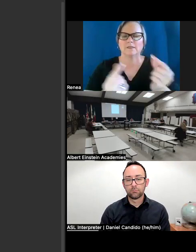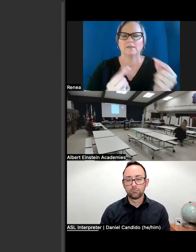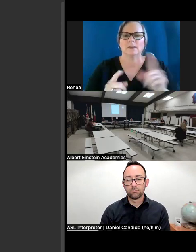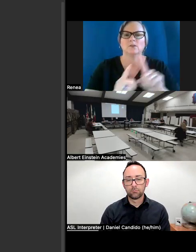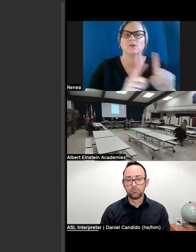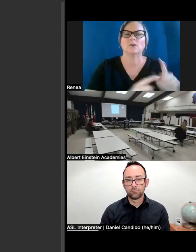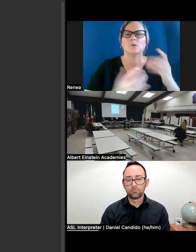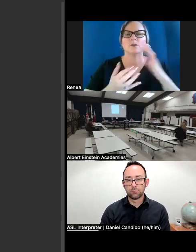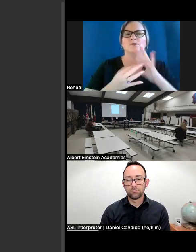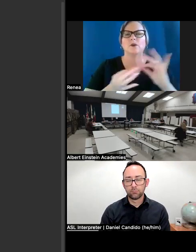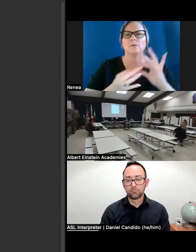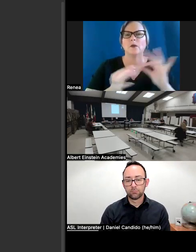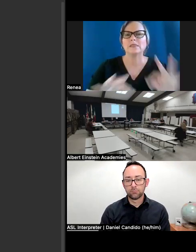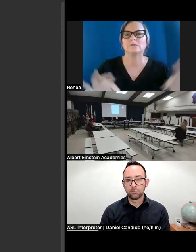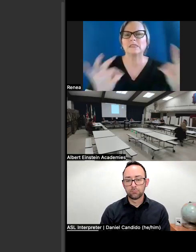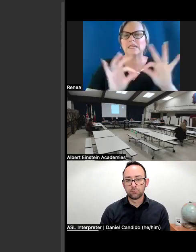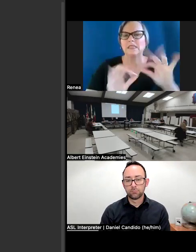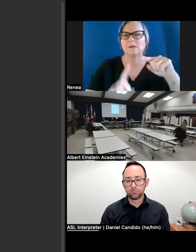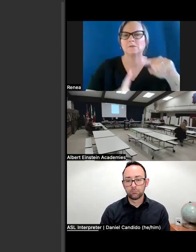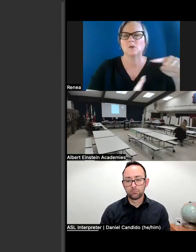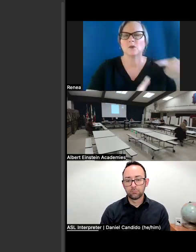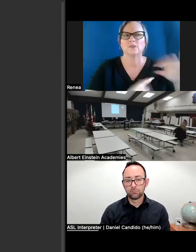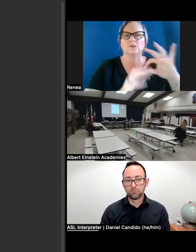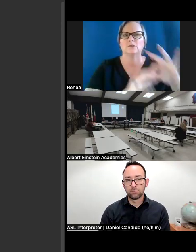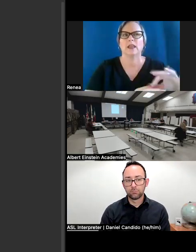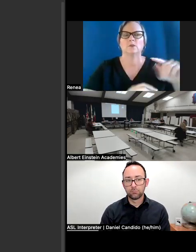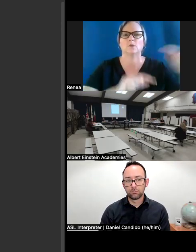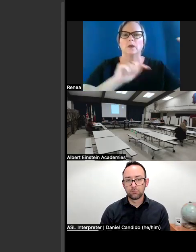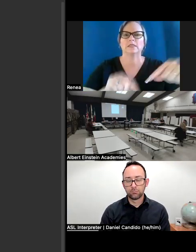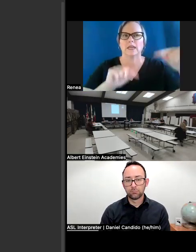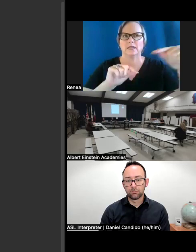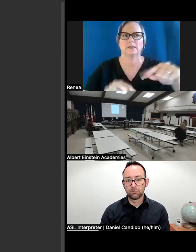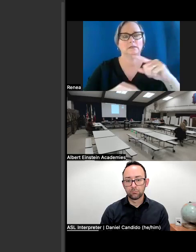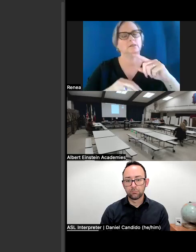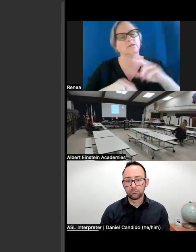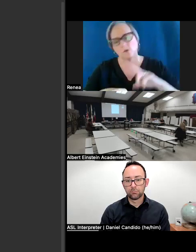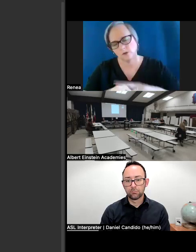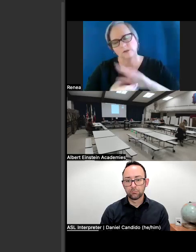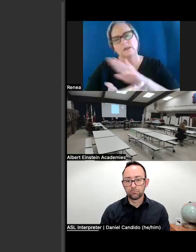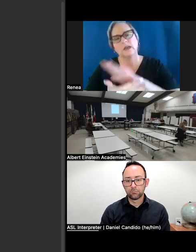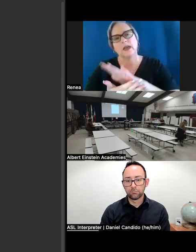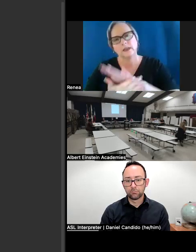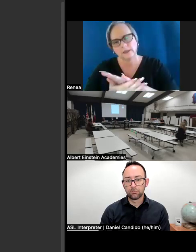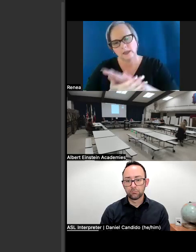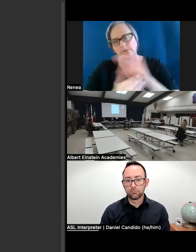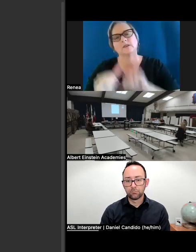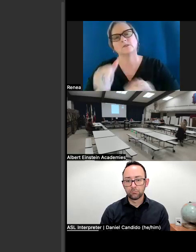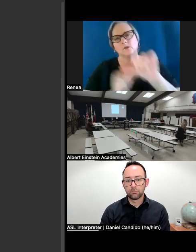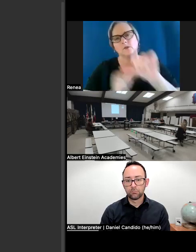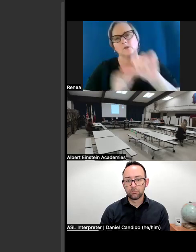points, just as far as attendance goes. Of course, the academic and social emotional impact on kids,